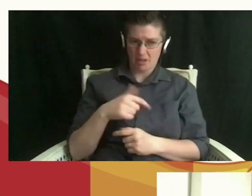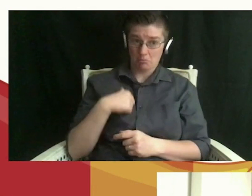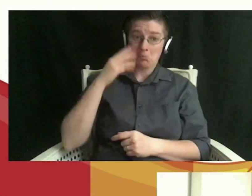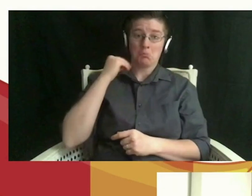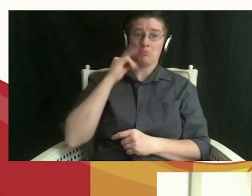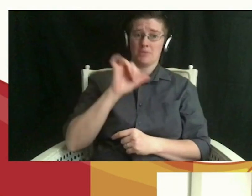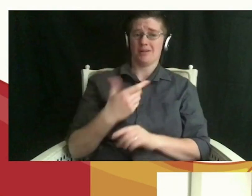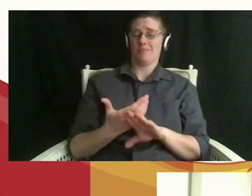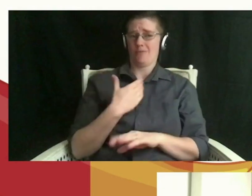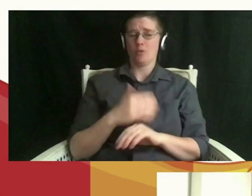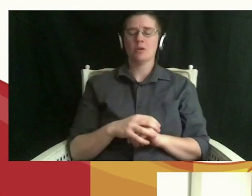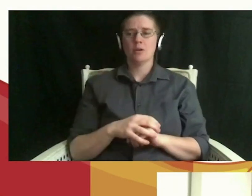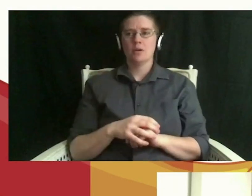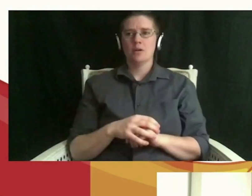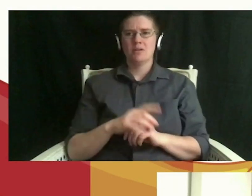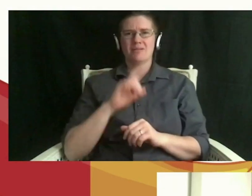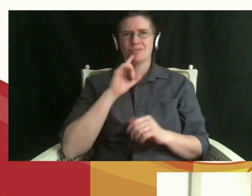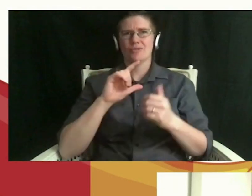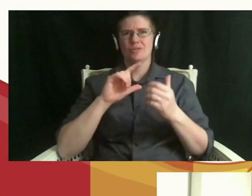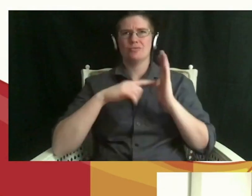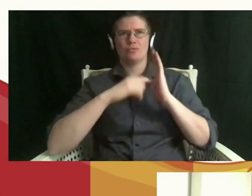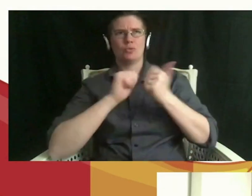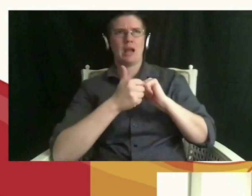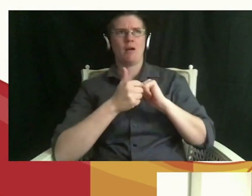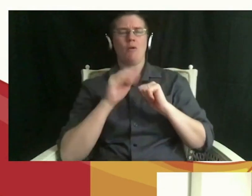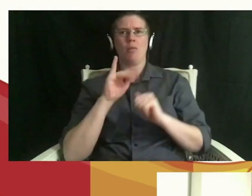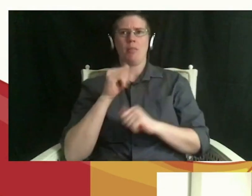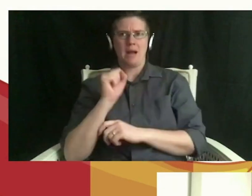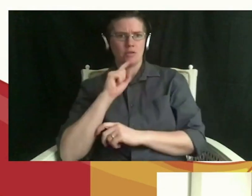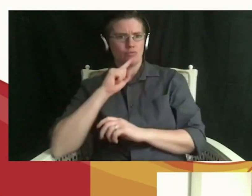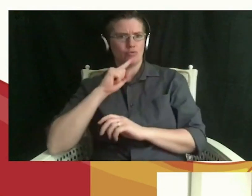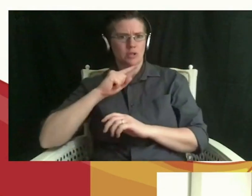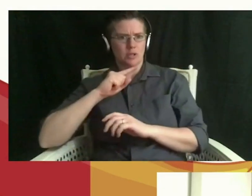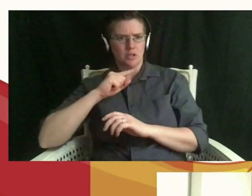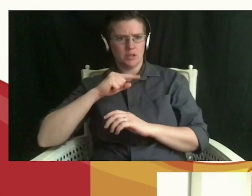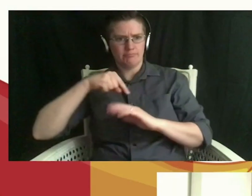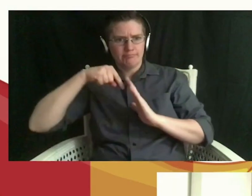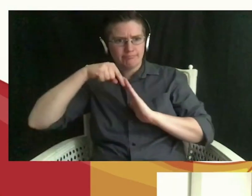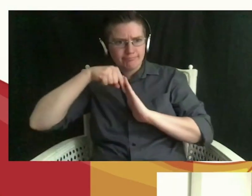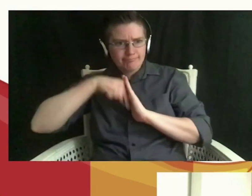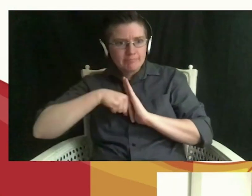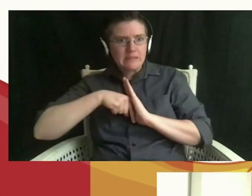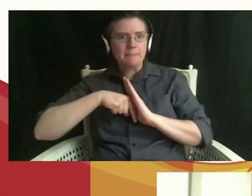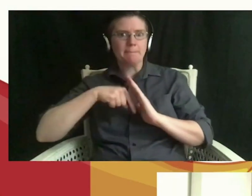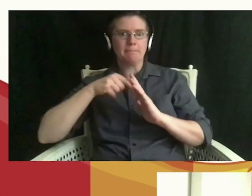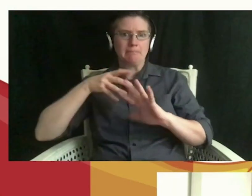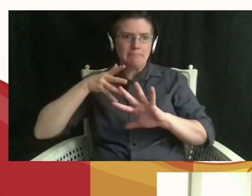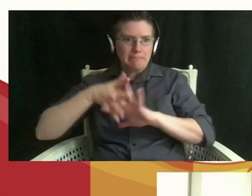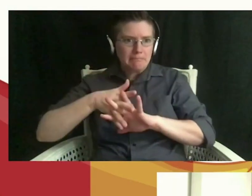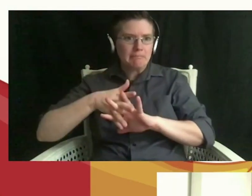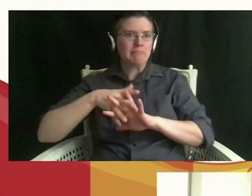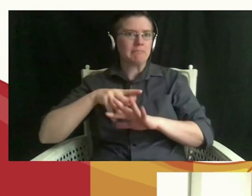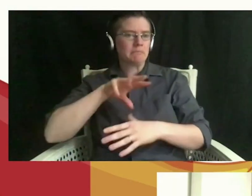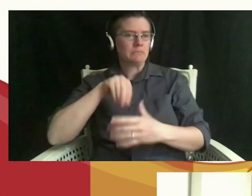really deep rooted into our society and basically people's subconscious, because they don't really understand they're doing